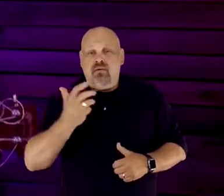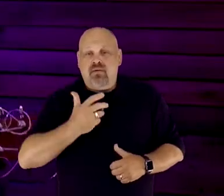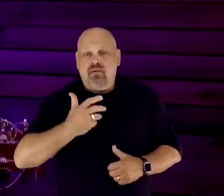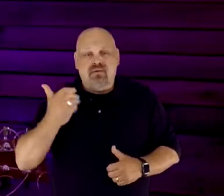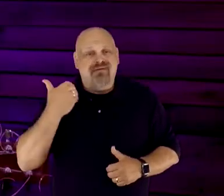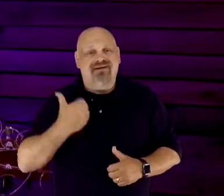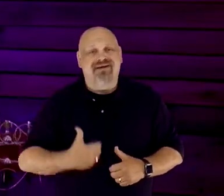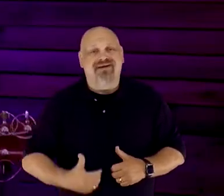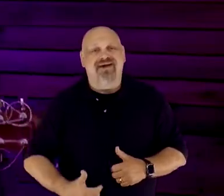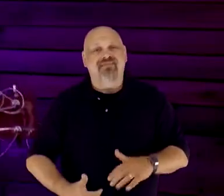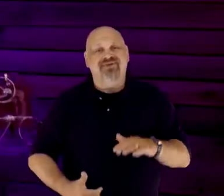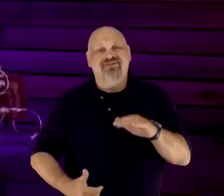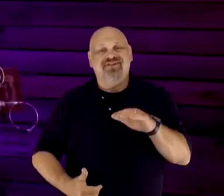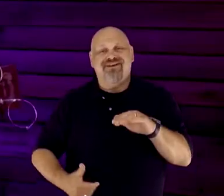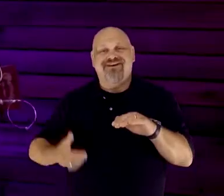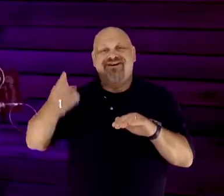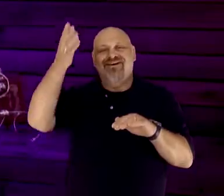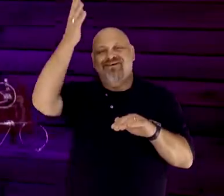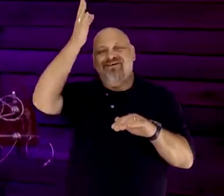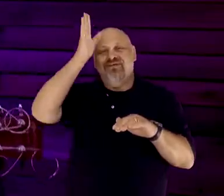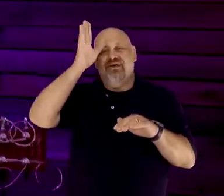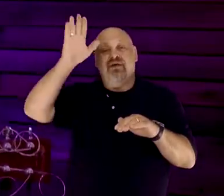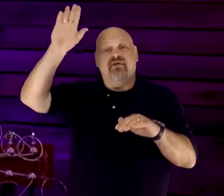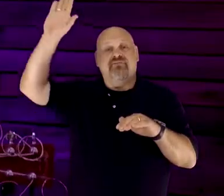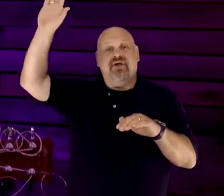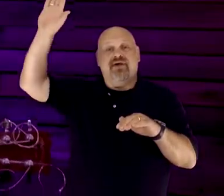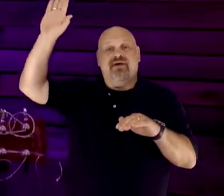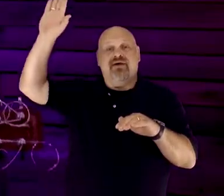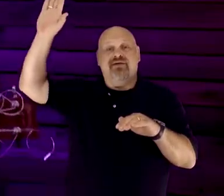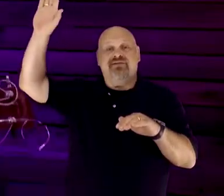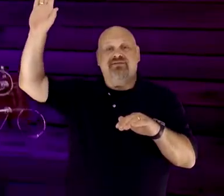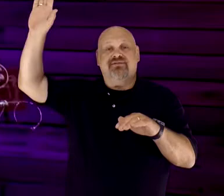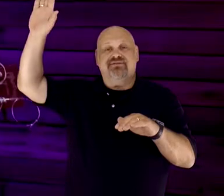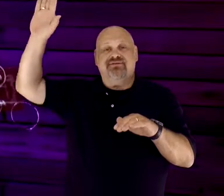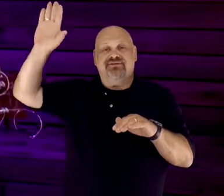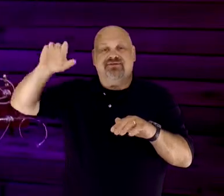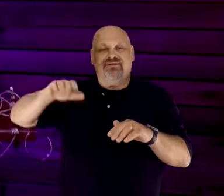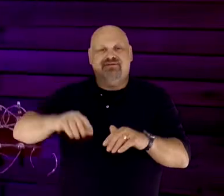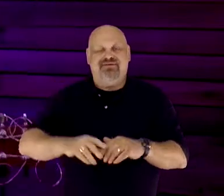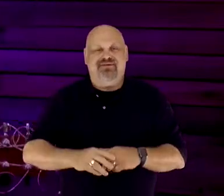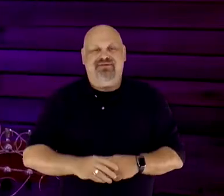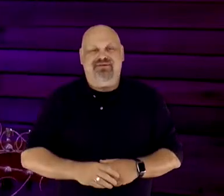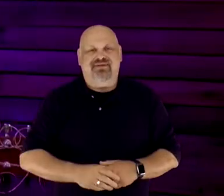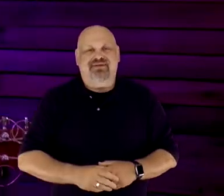Oh, I am a child of God.